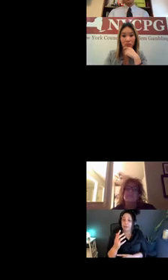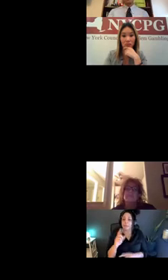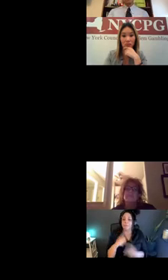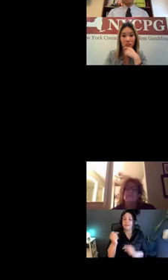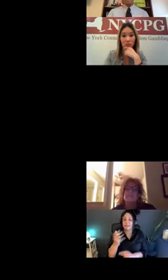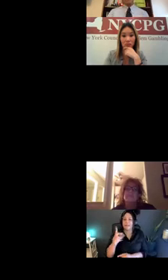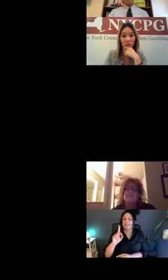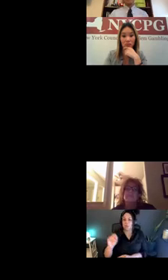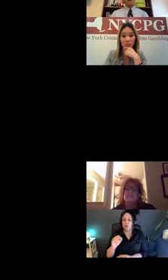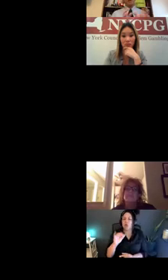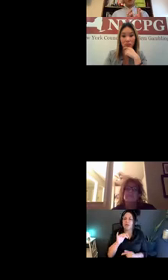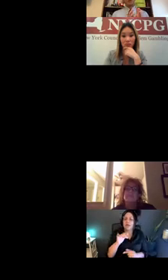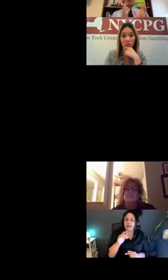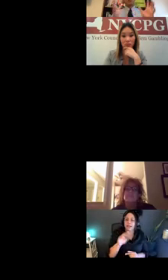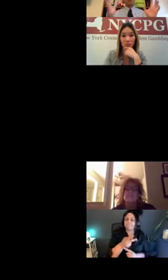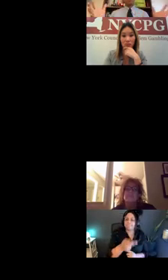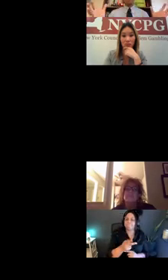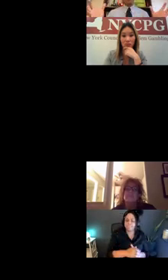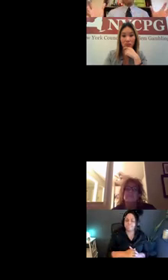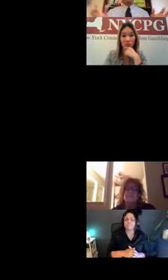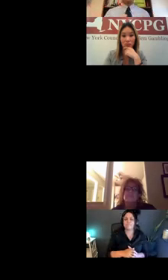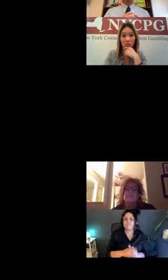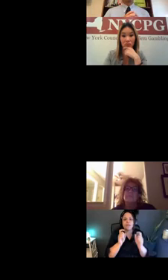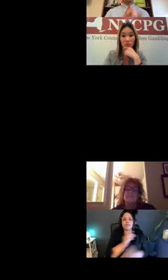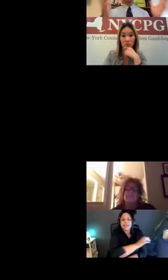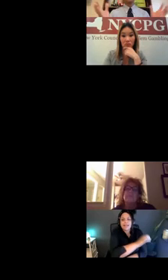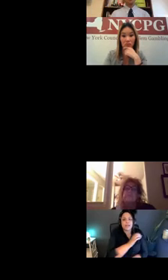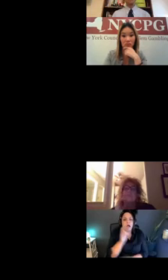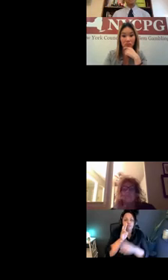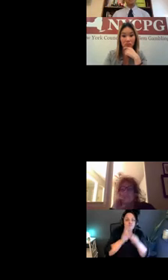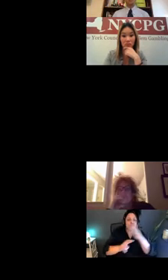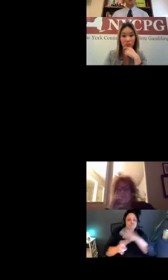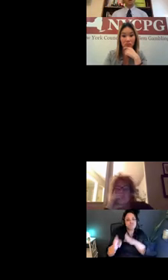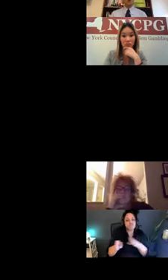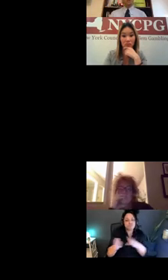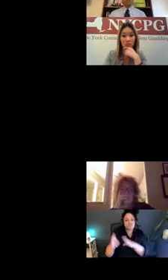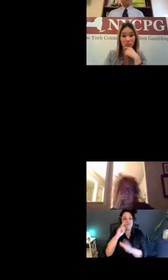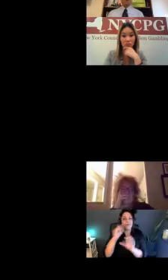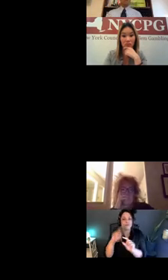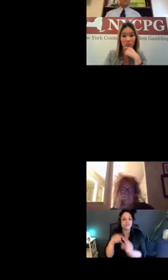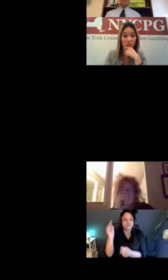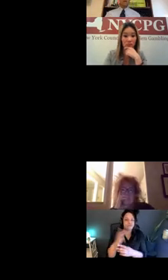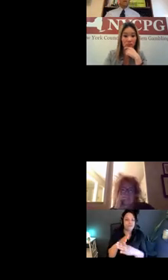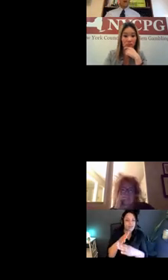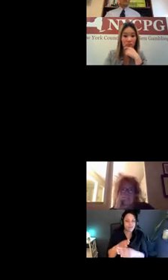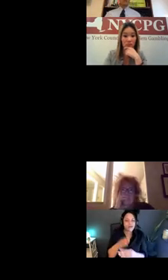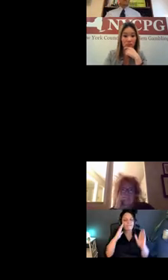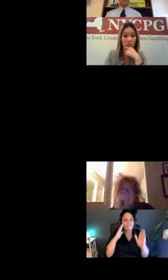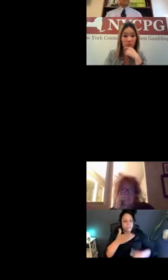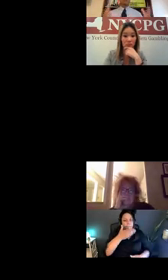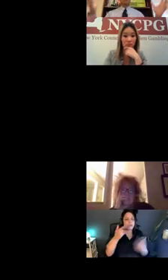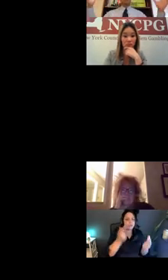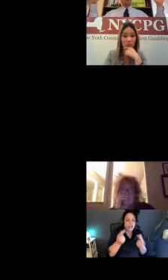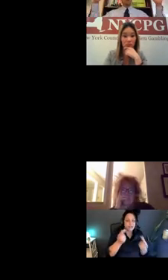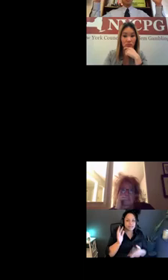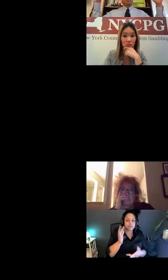disorder. And lastly, I want to give a clinical roadmap, a prevention roadmap, if you will, to really focus on best practices of what